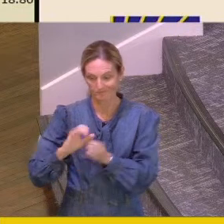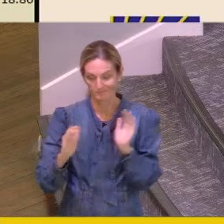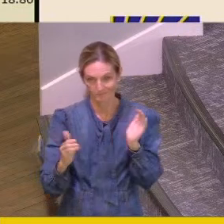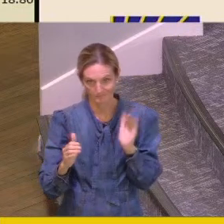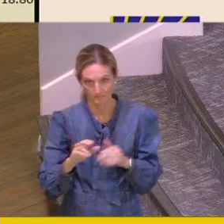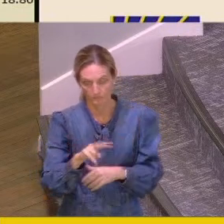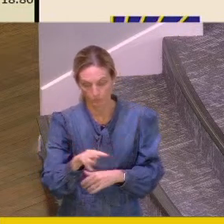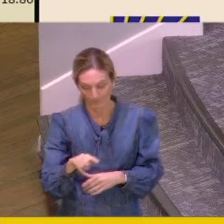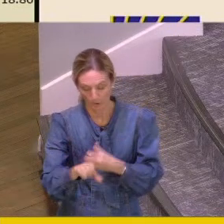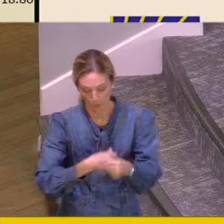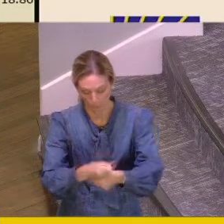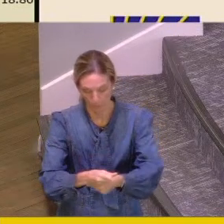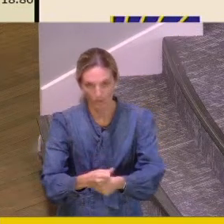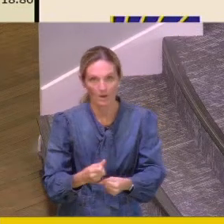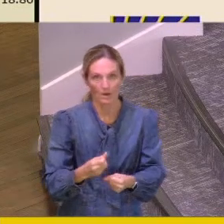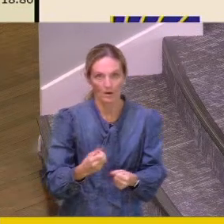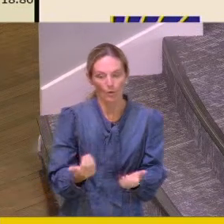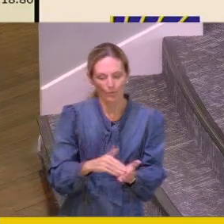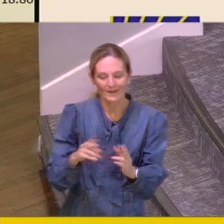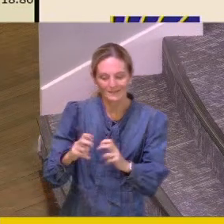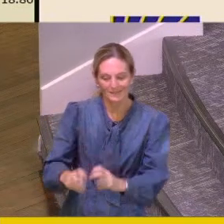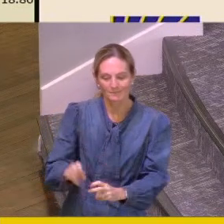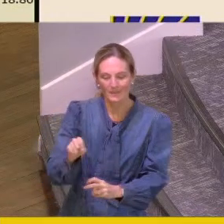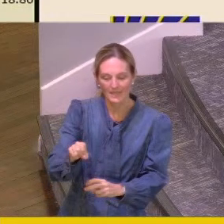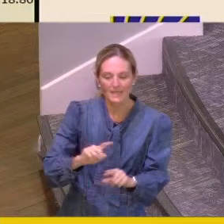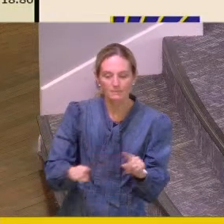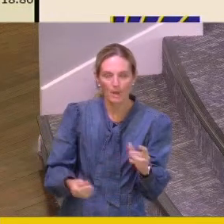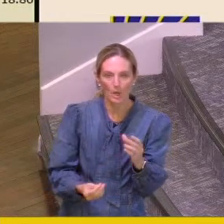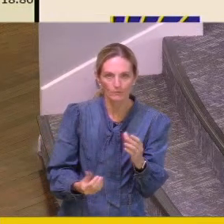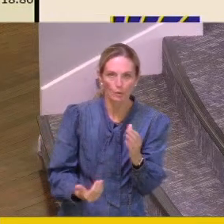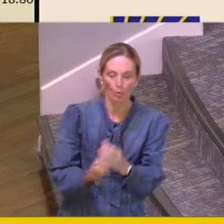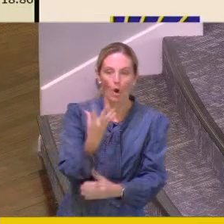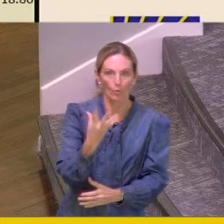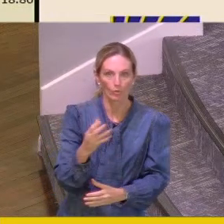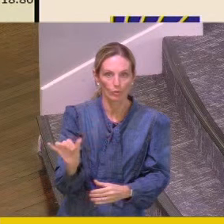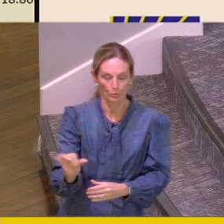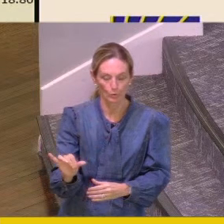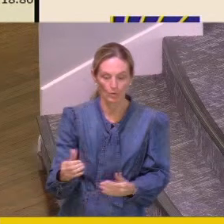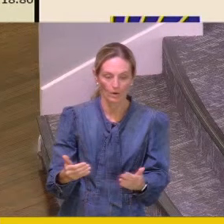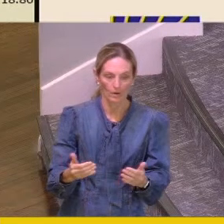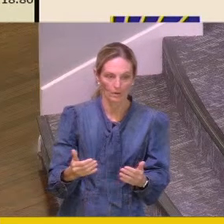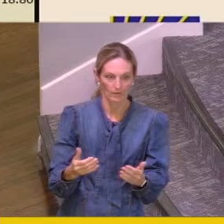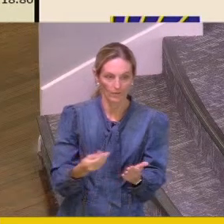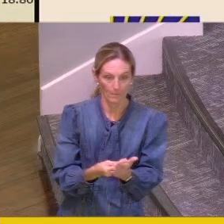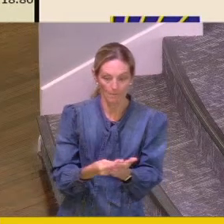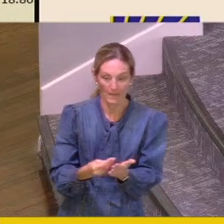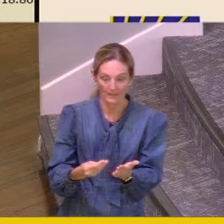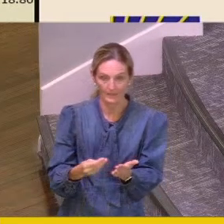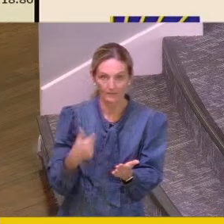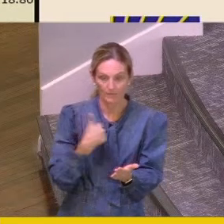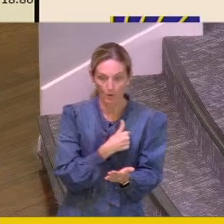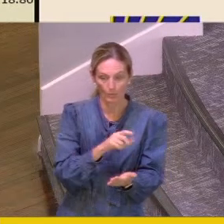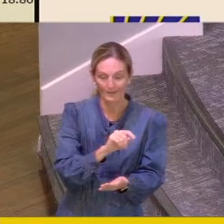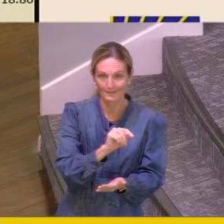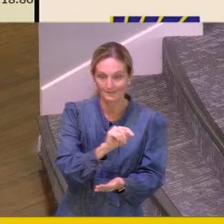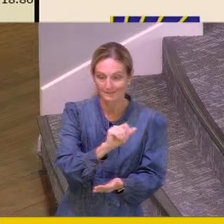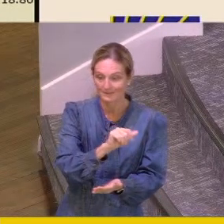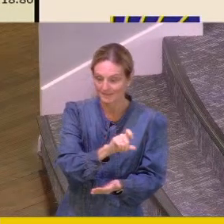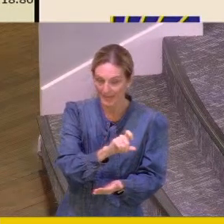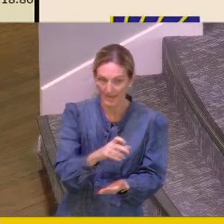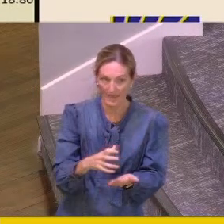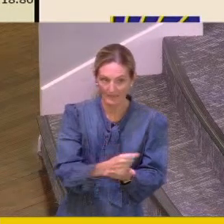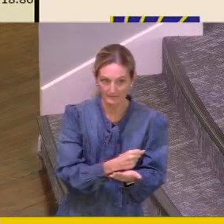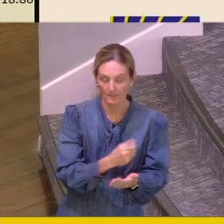but also the new growth, the new income that we're bringing in or that we're taxing is 11.12%.